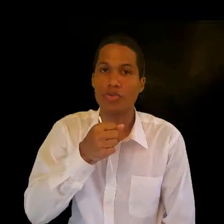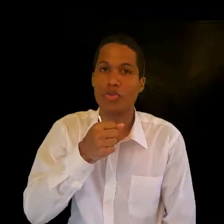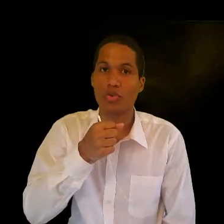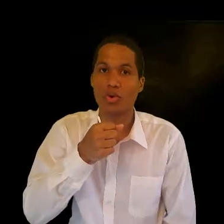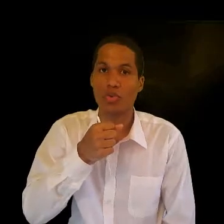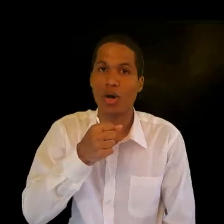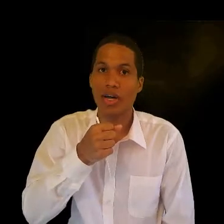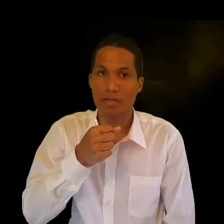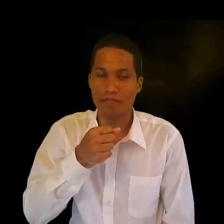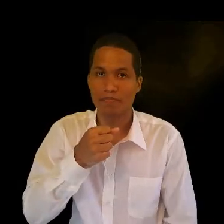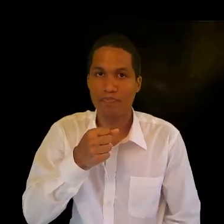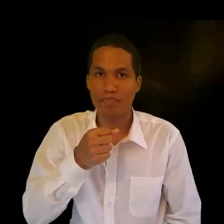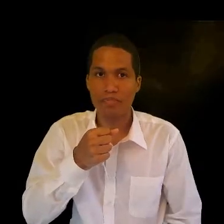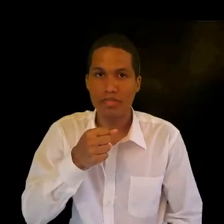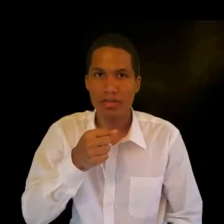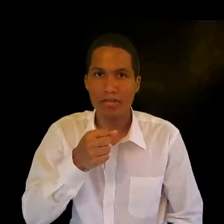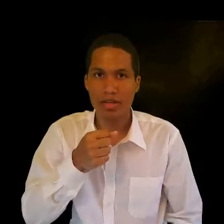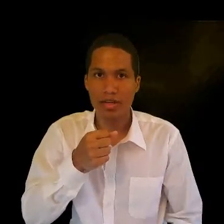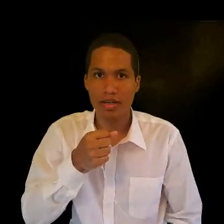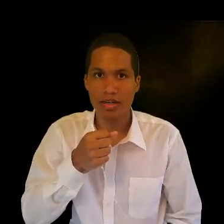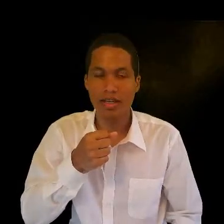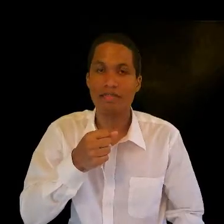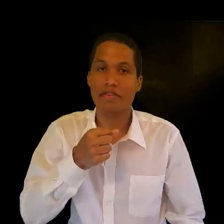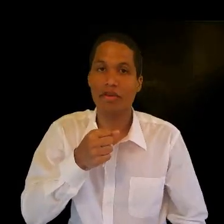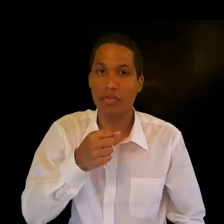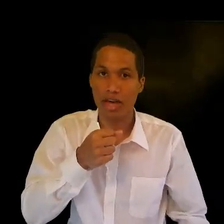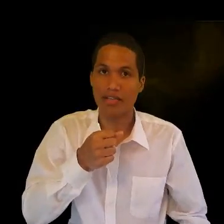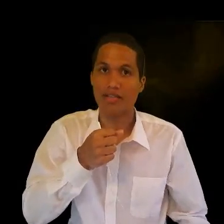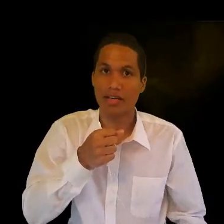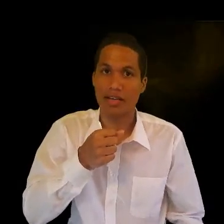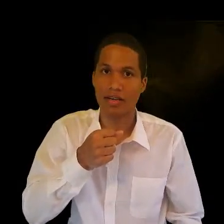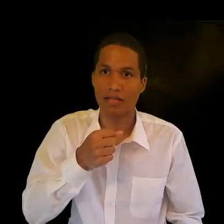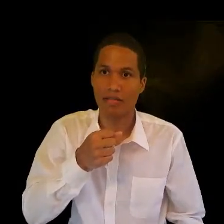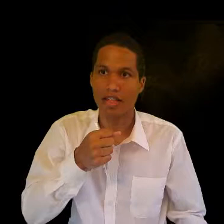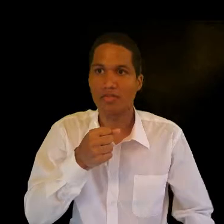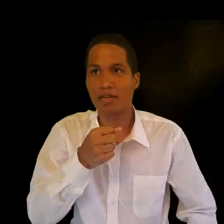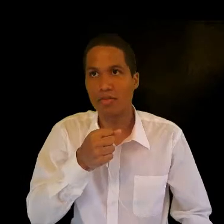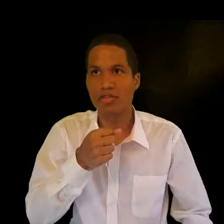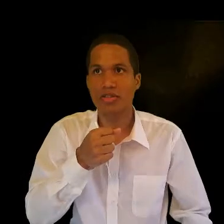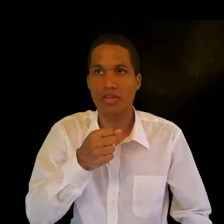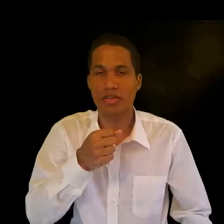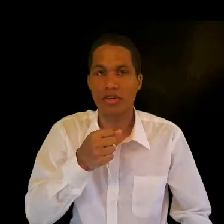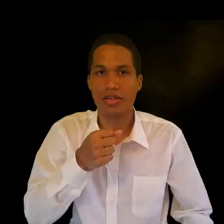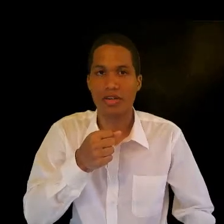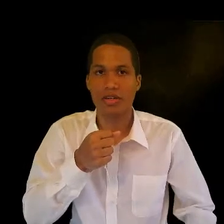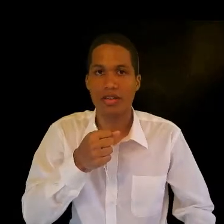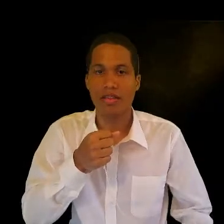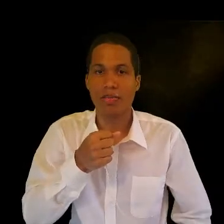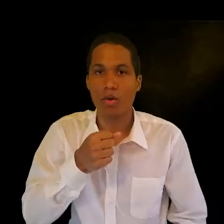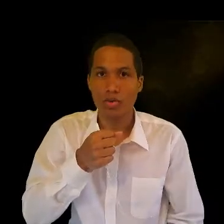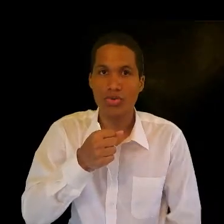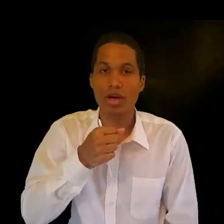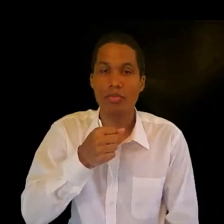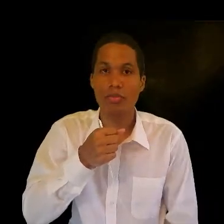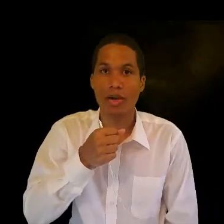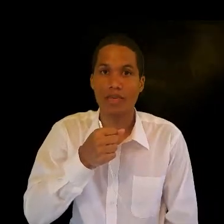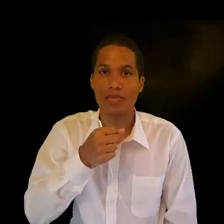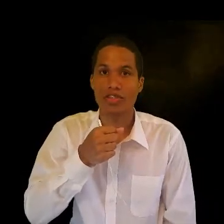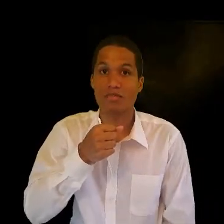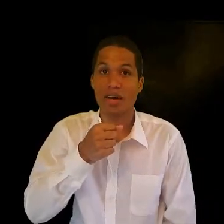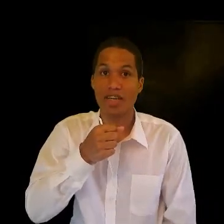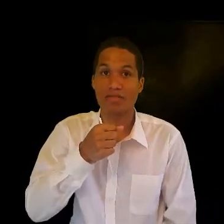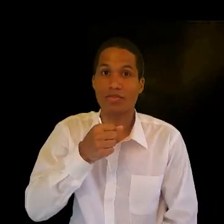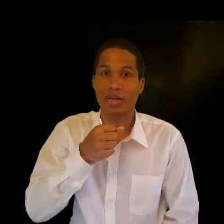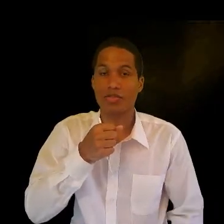you use the word while, even though that's pretty much the most common way